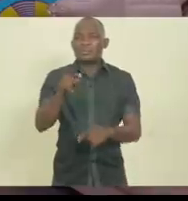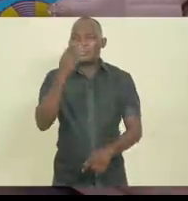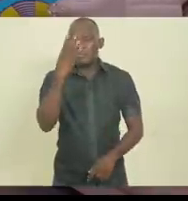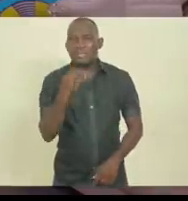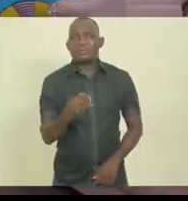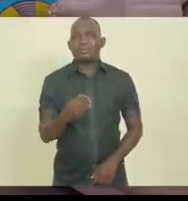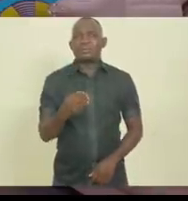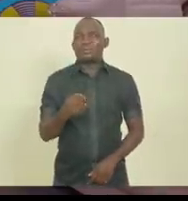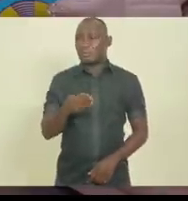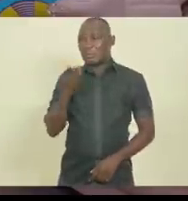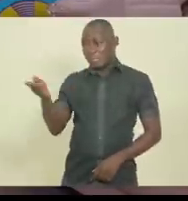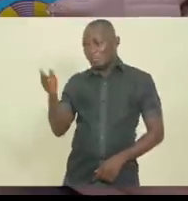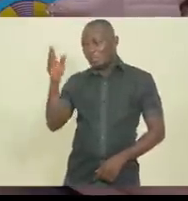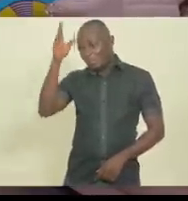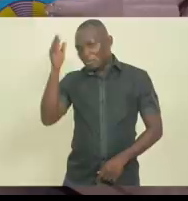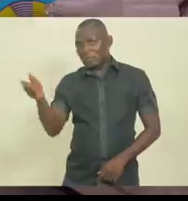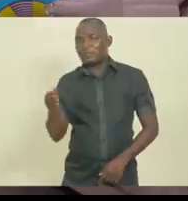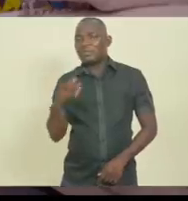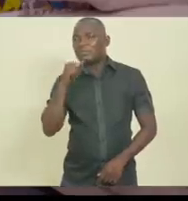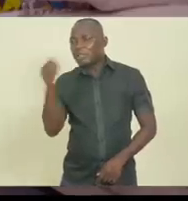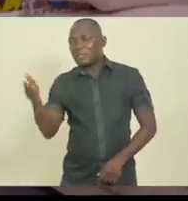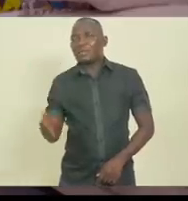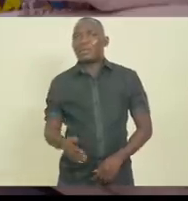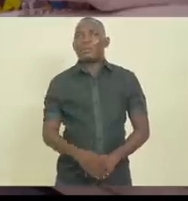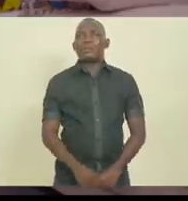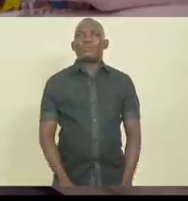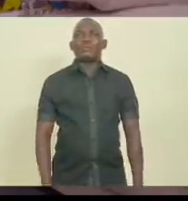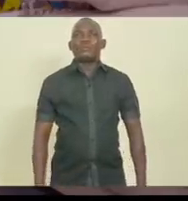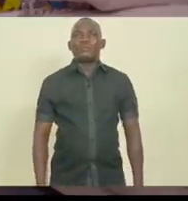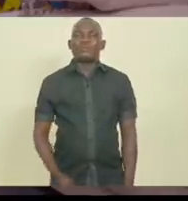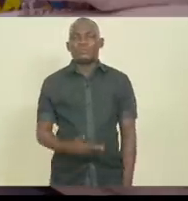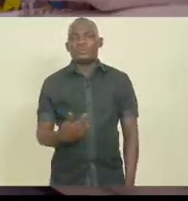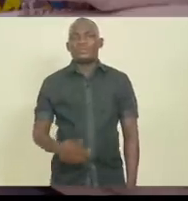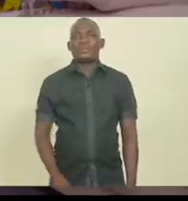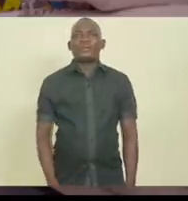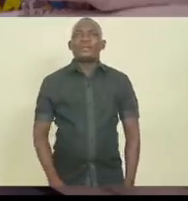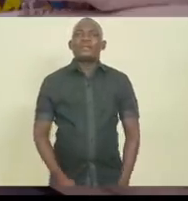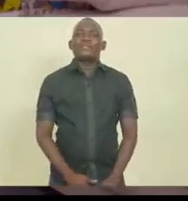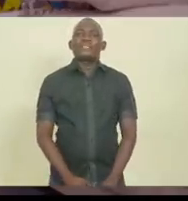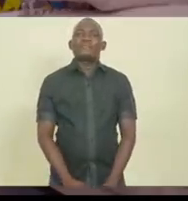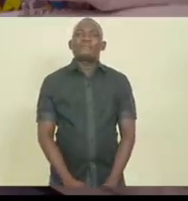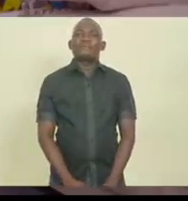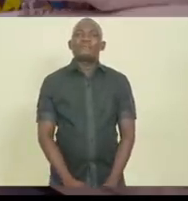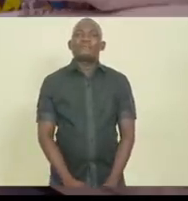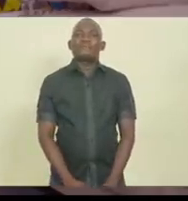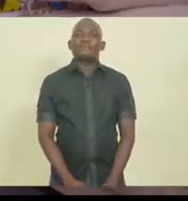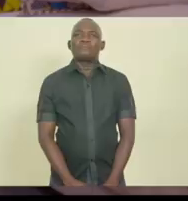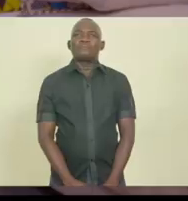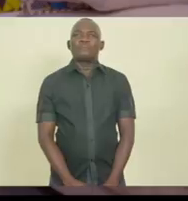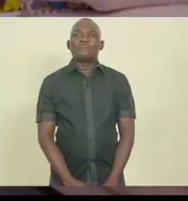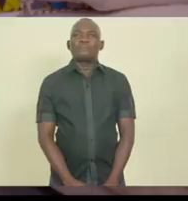and he said I should give it to madam. Thank you.